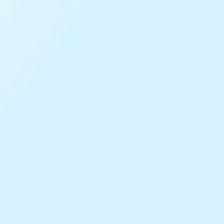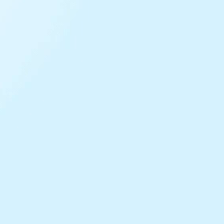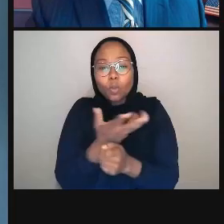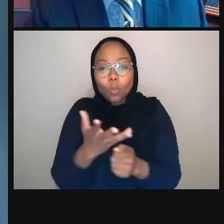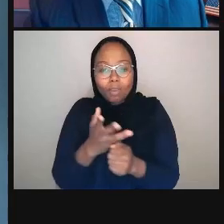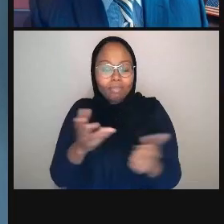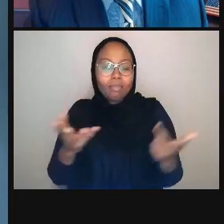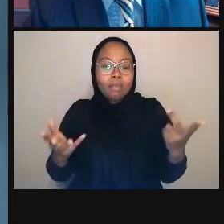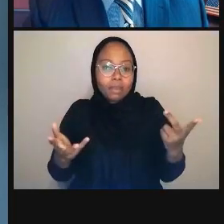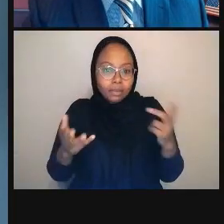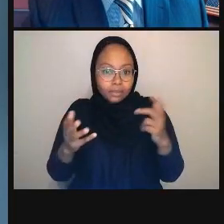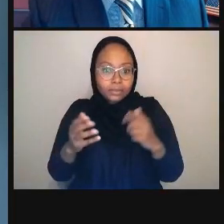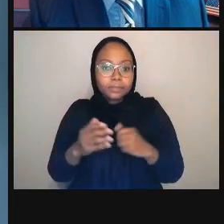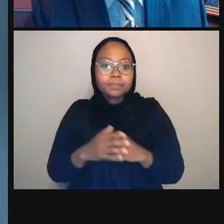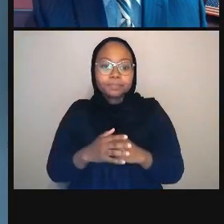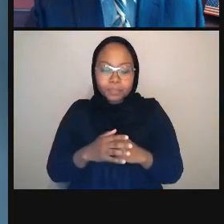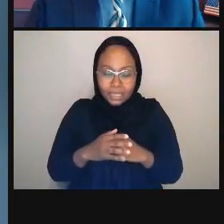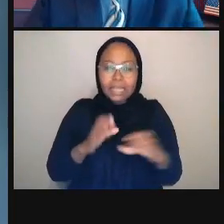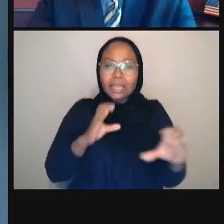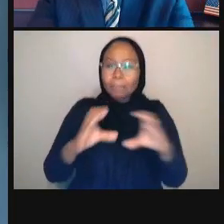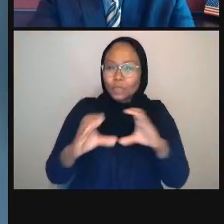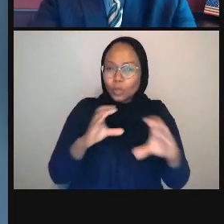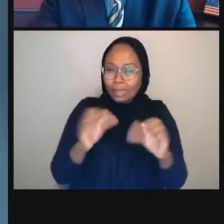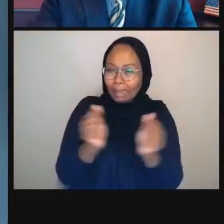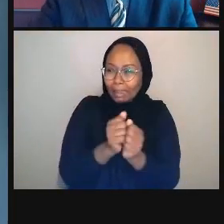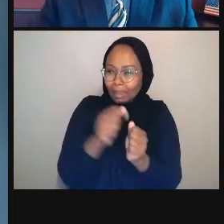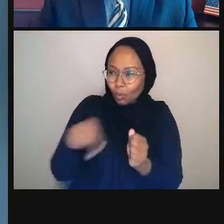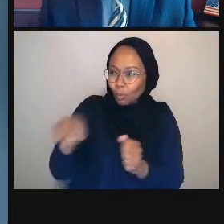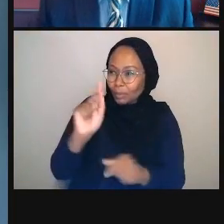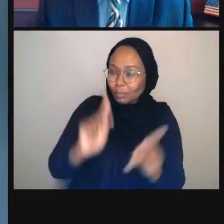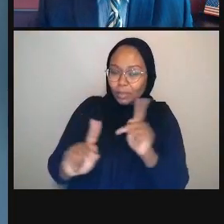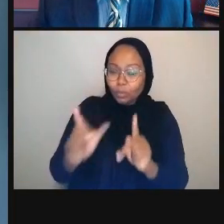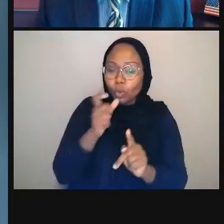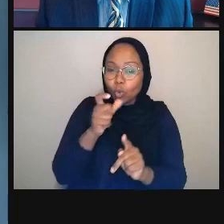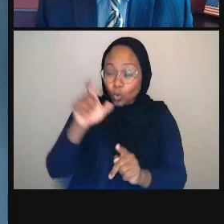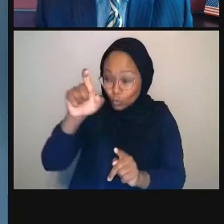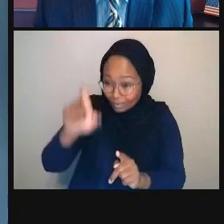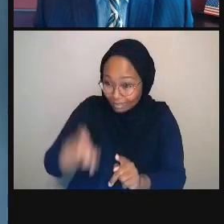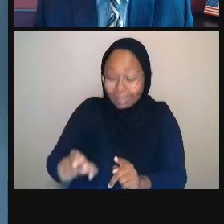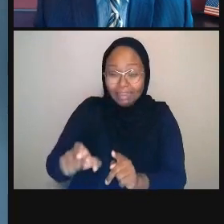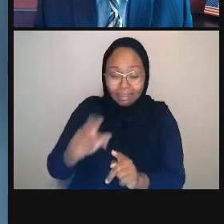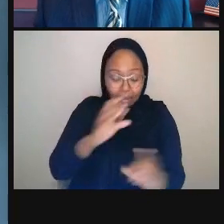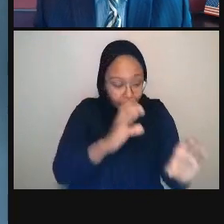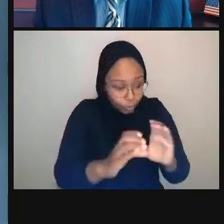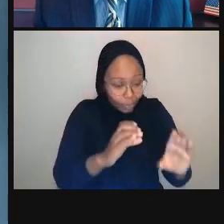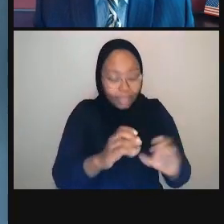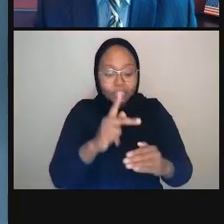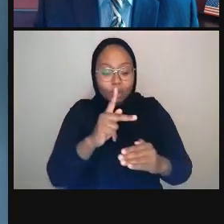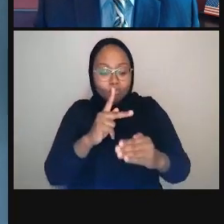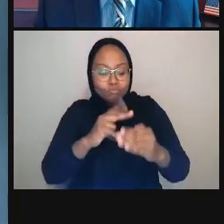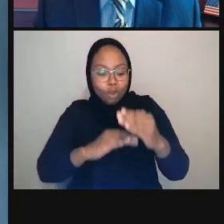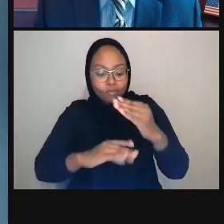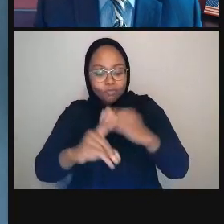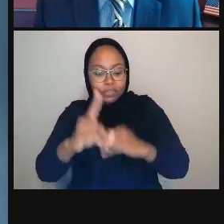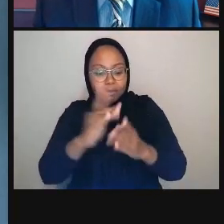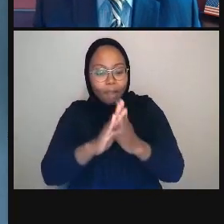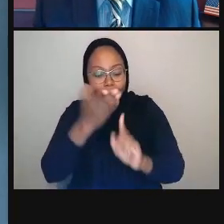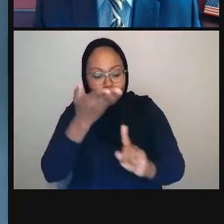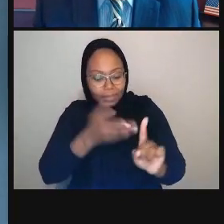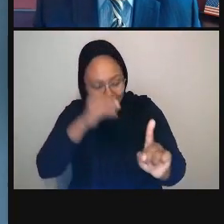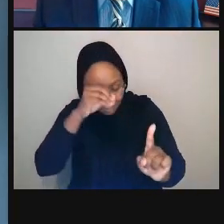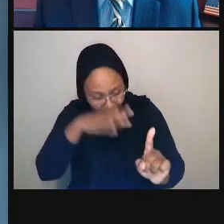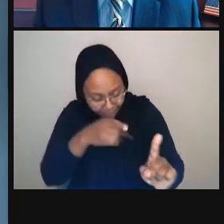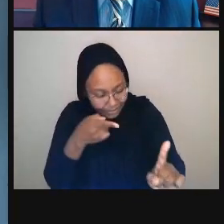way of communicating to those who need to be communicated with. Muhammad the Prophet, peace be upon him, we know his model, his